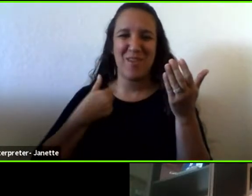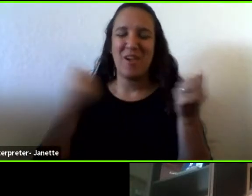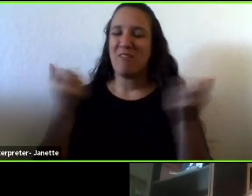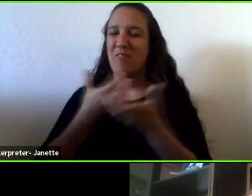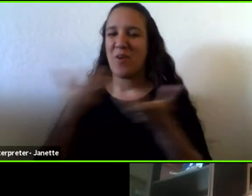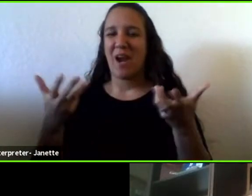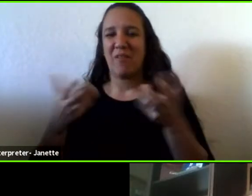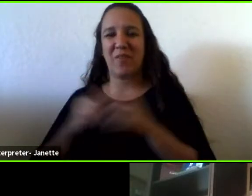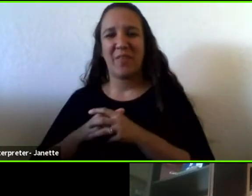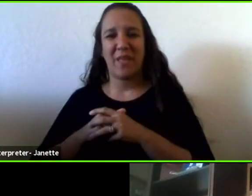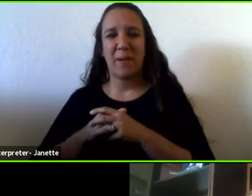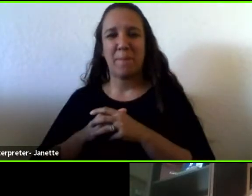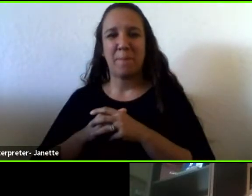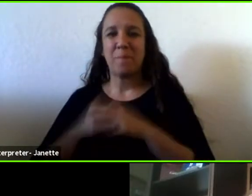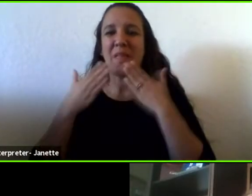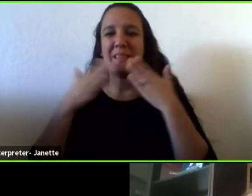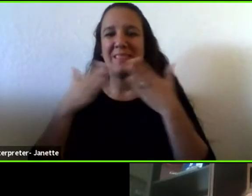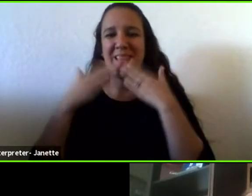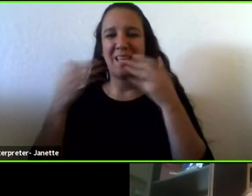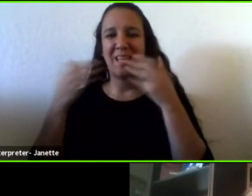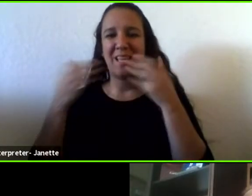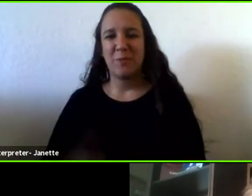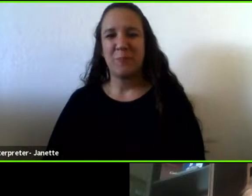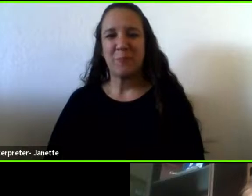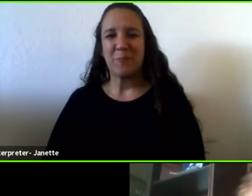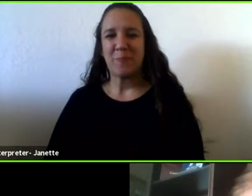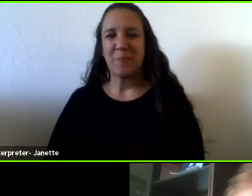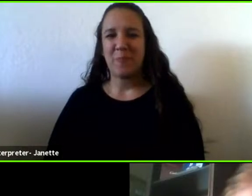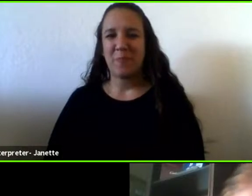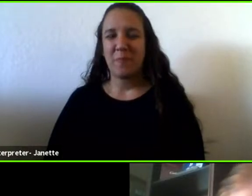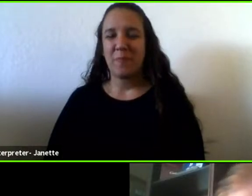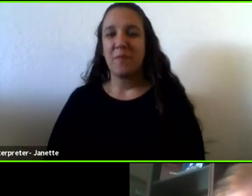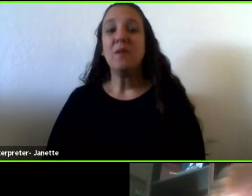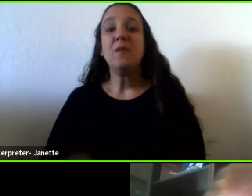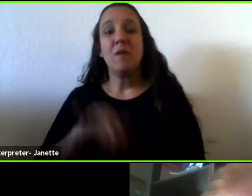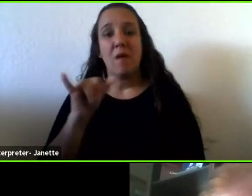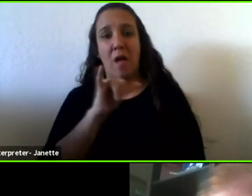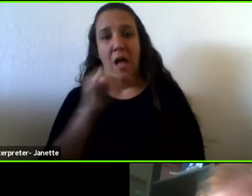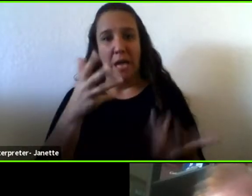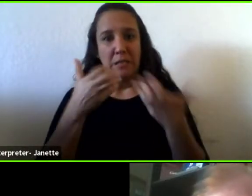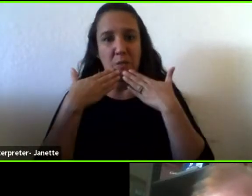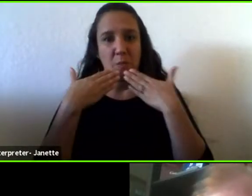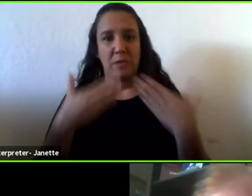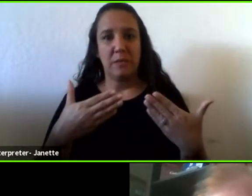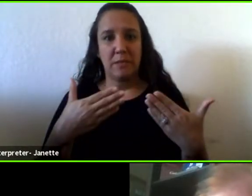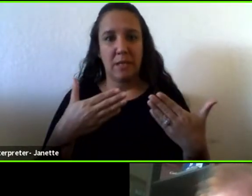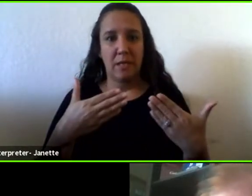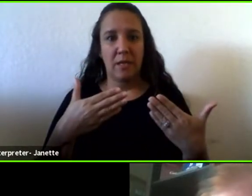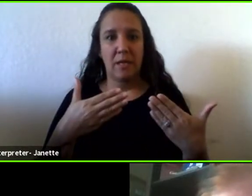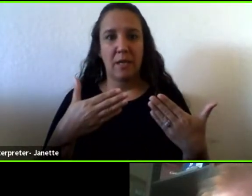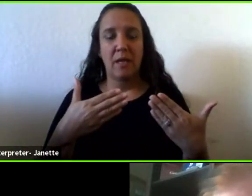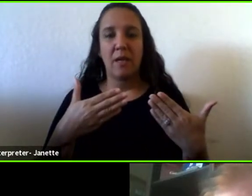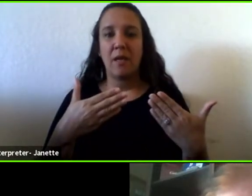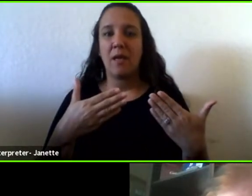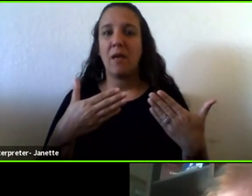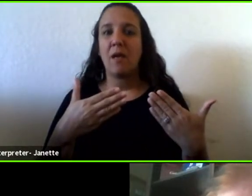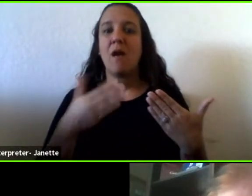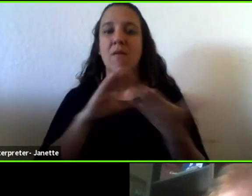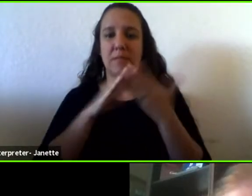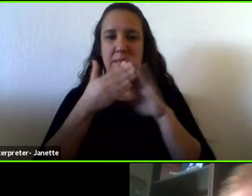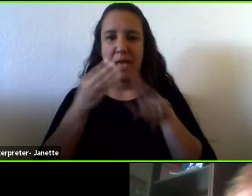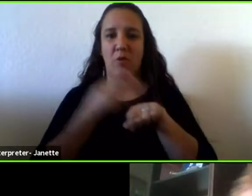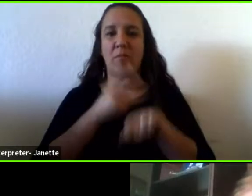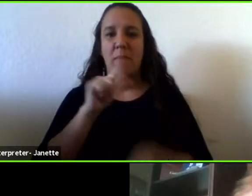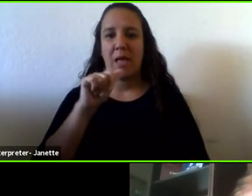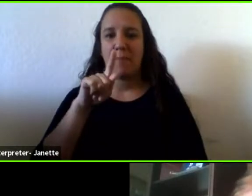you, everybody else that participated. Thank you very much. I also do want to thank the EDC at the town of Miami Lakes for putting